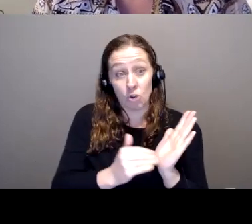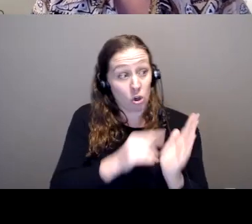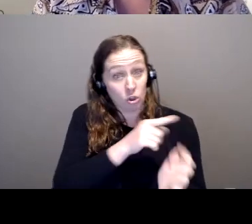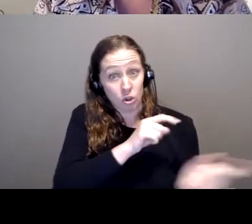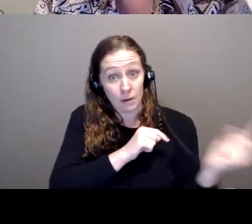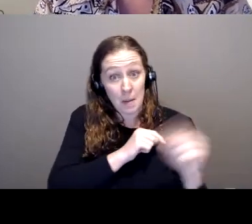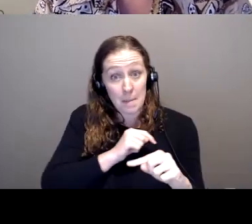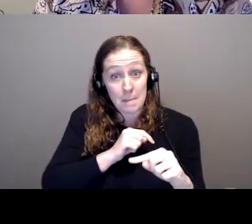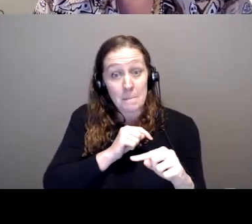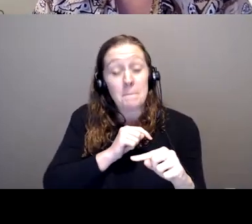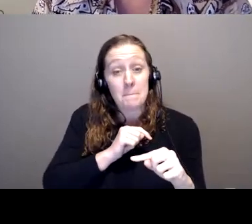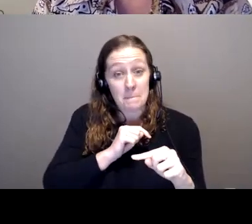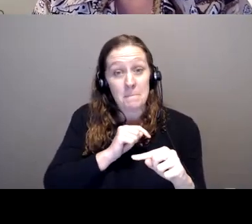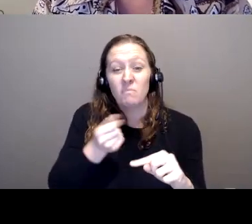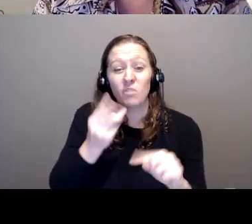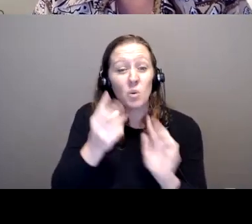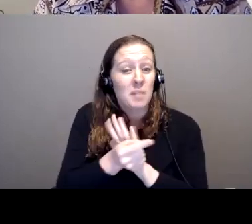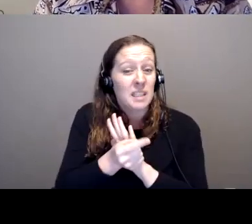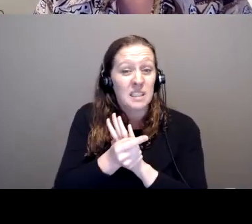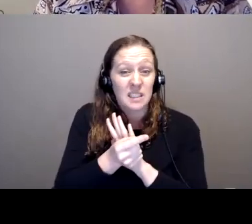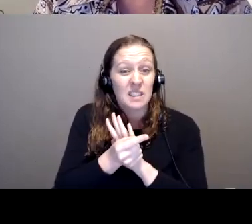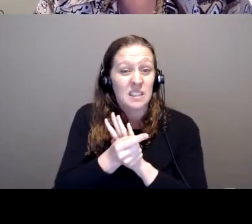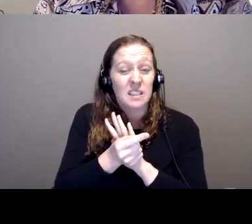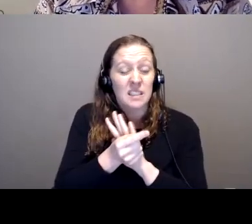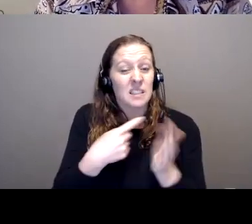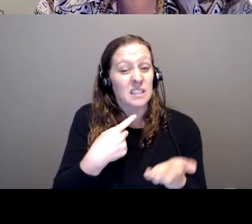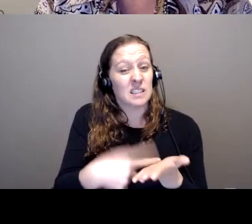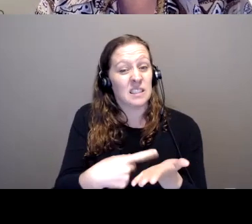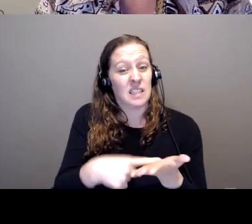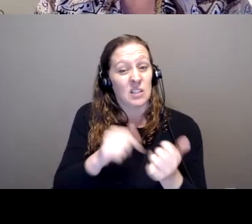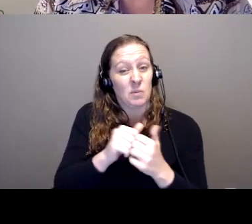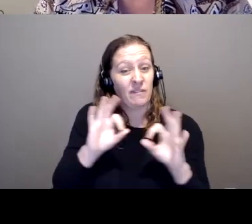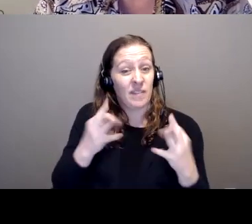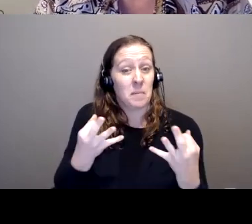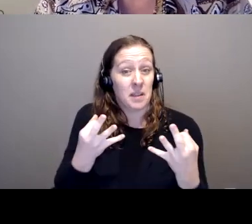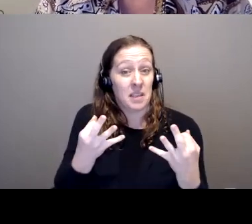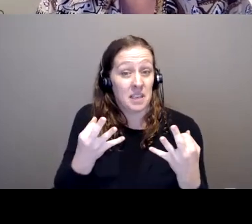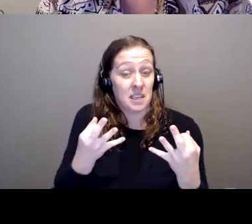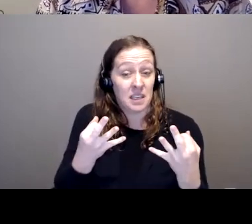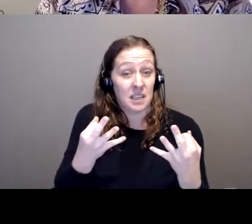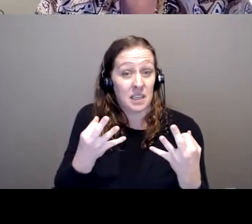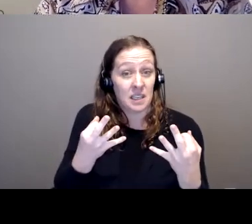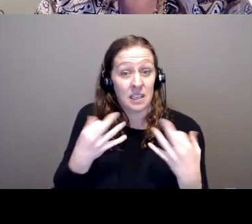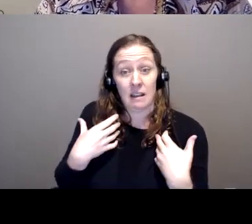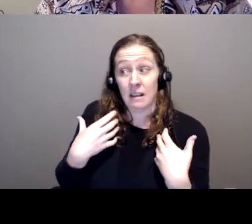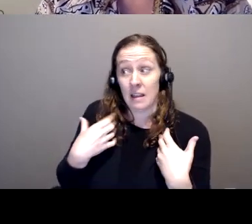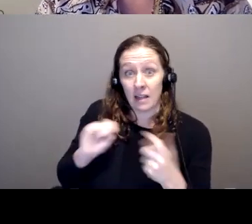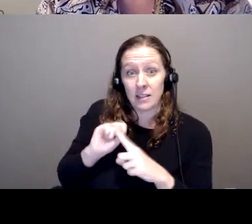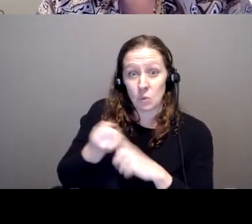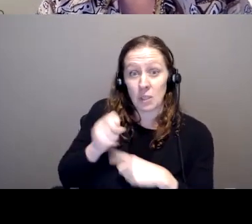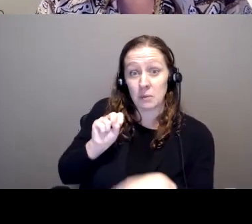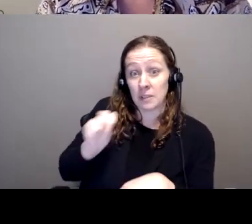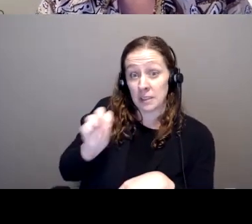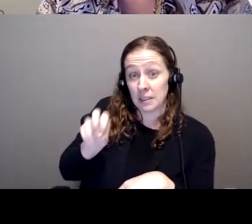and spend just a few minutes just discussing with the family what the health situation was so